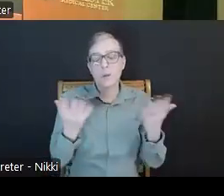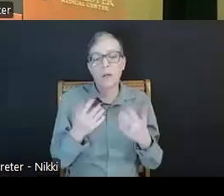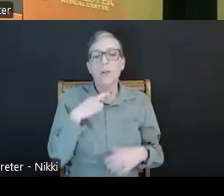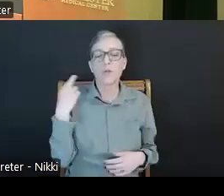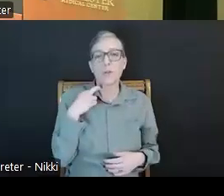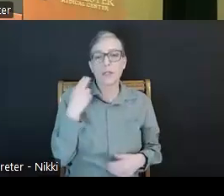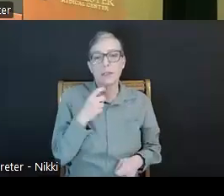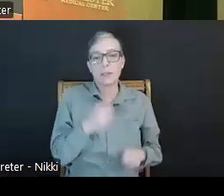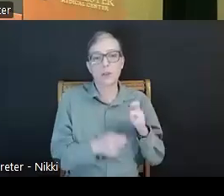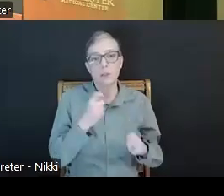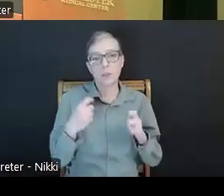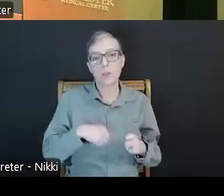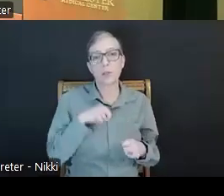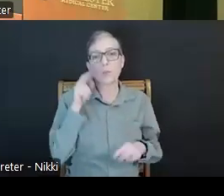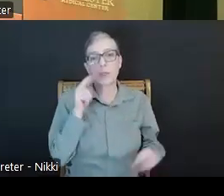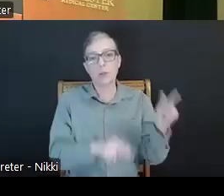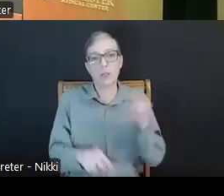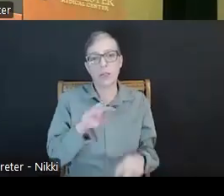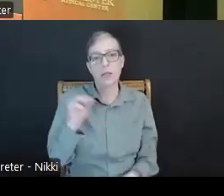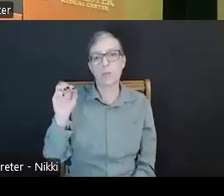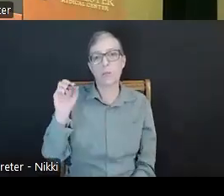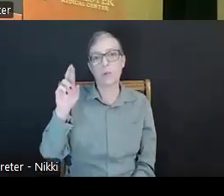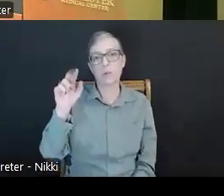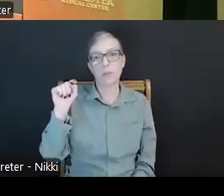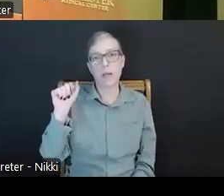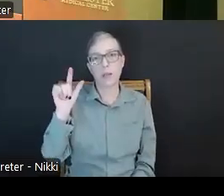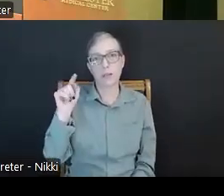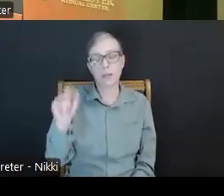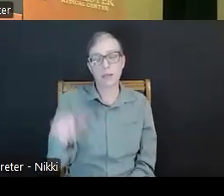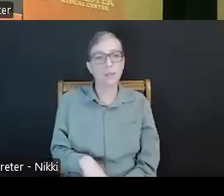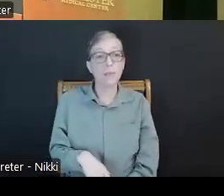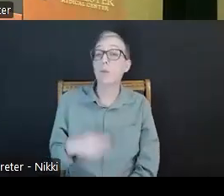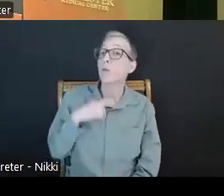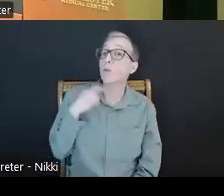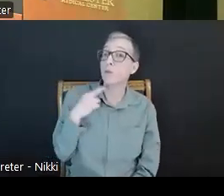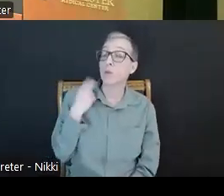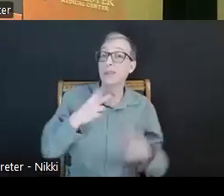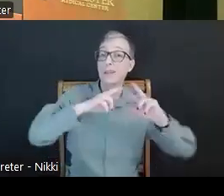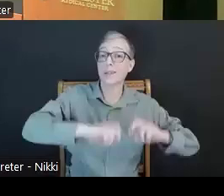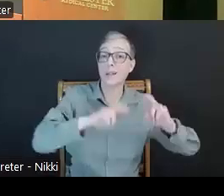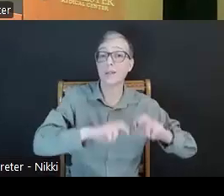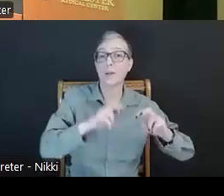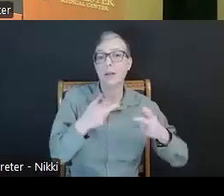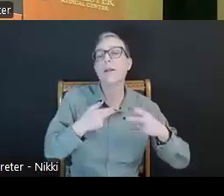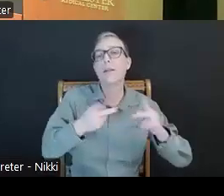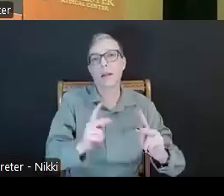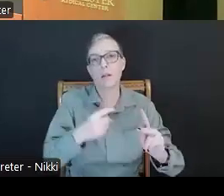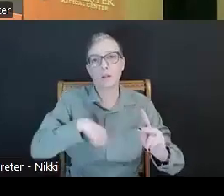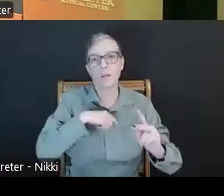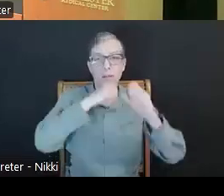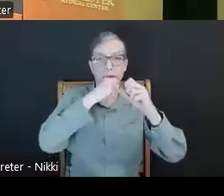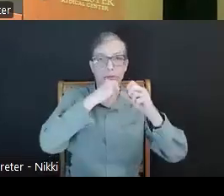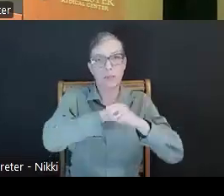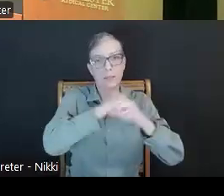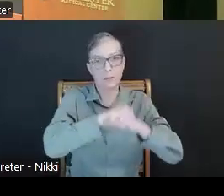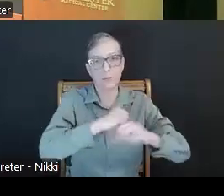rare. And so the risk adjustment is really what enables the statistical power in order to do this analysis. So we